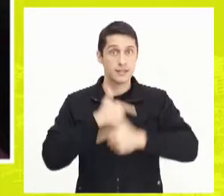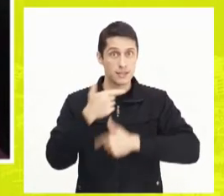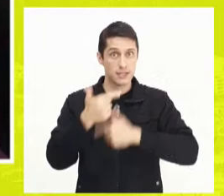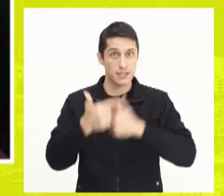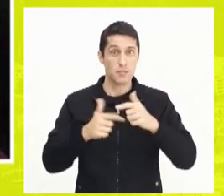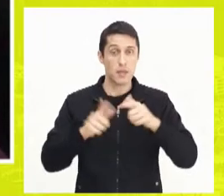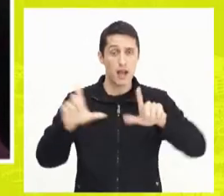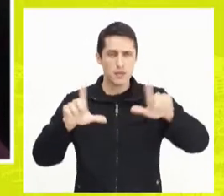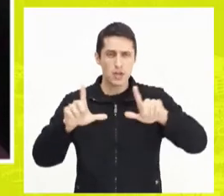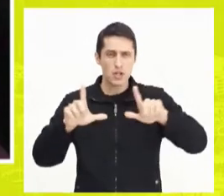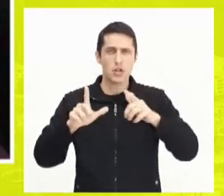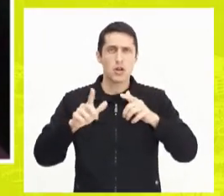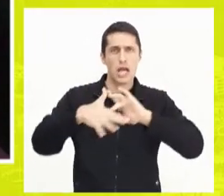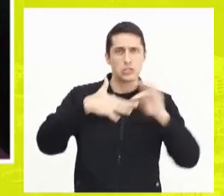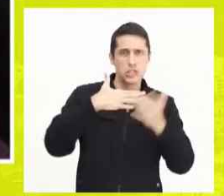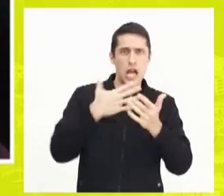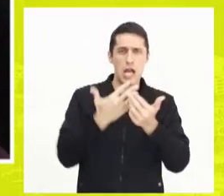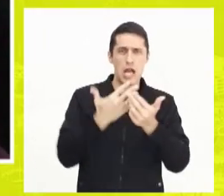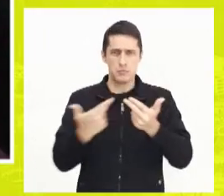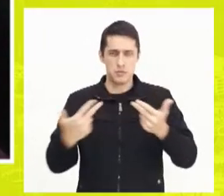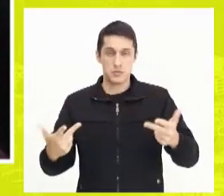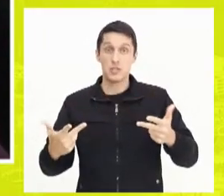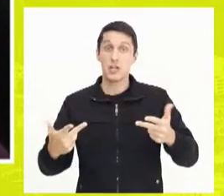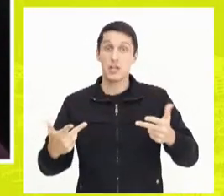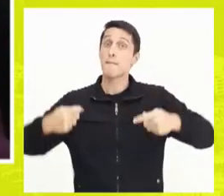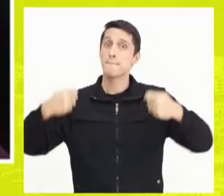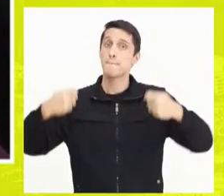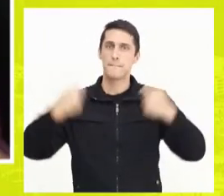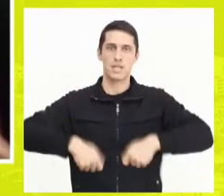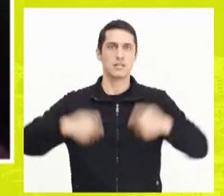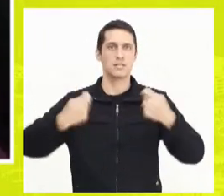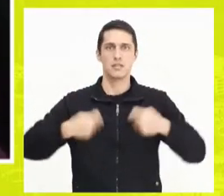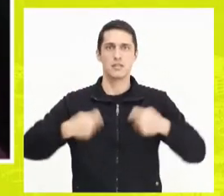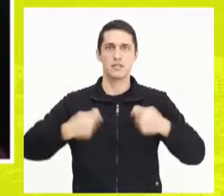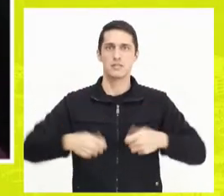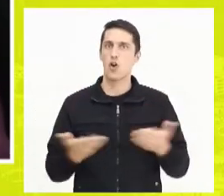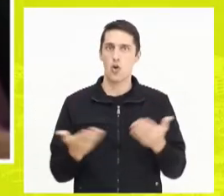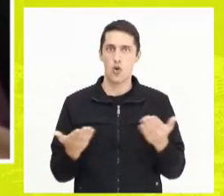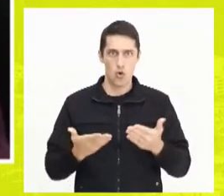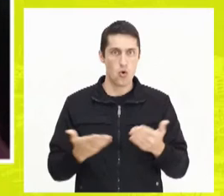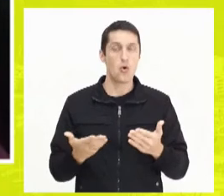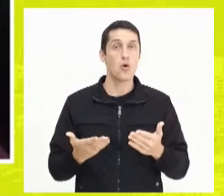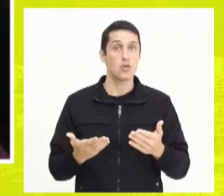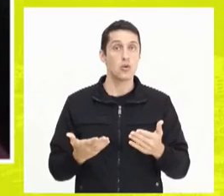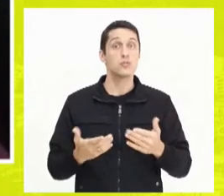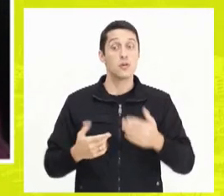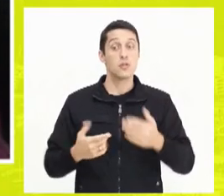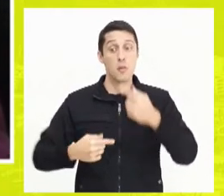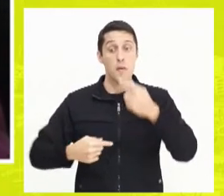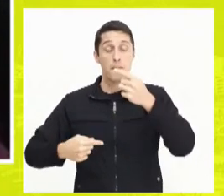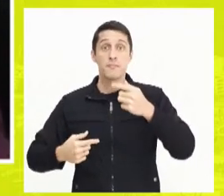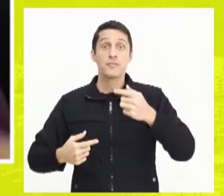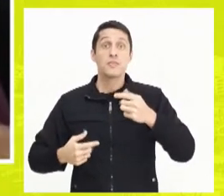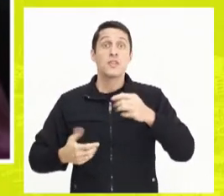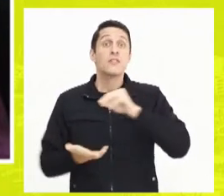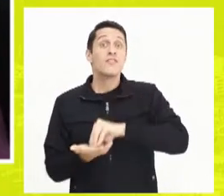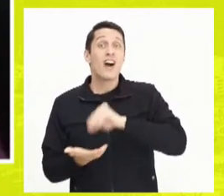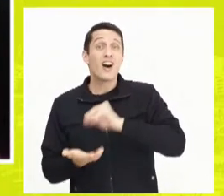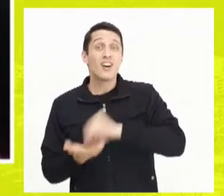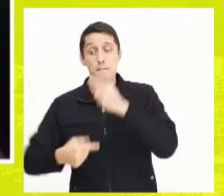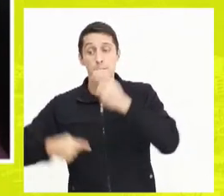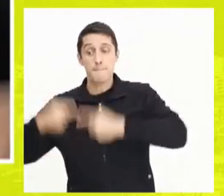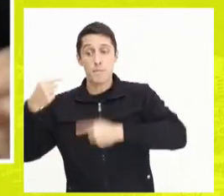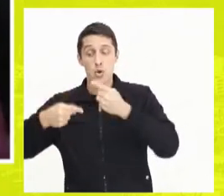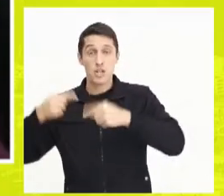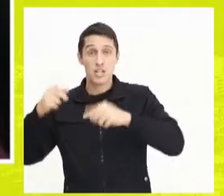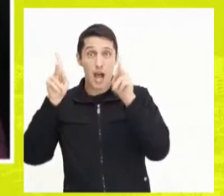yes this is actually in the classroom but what we need what we lack in our country is